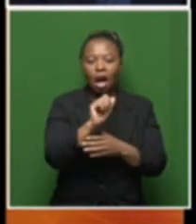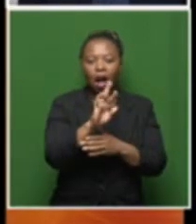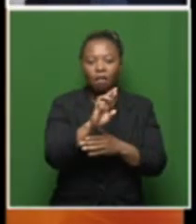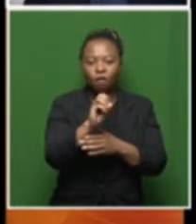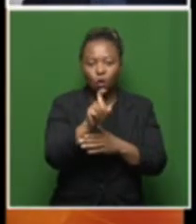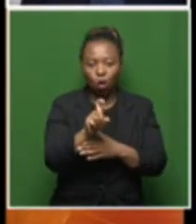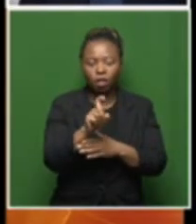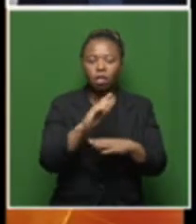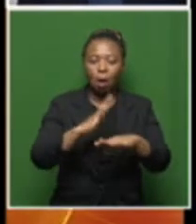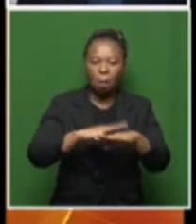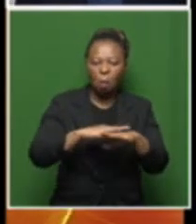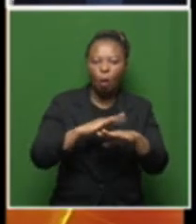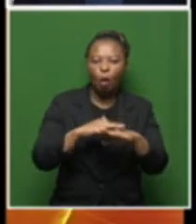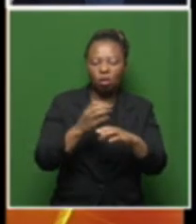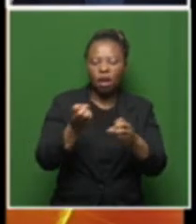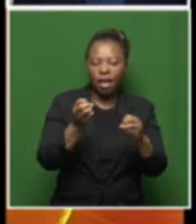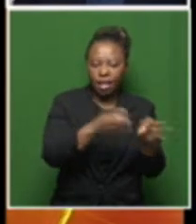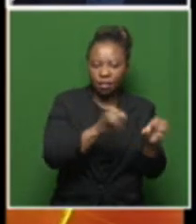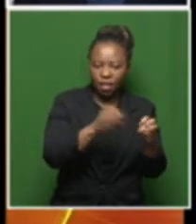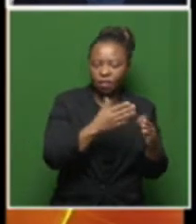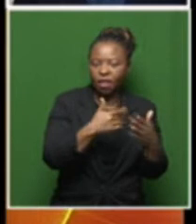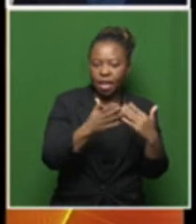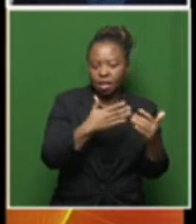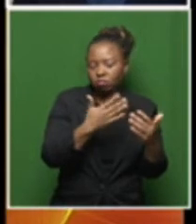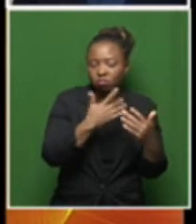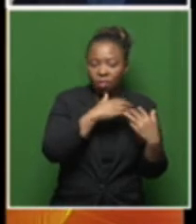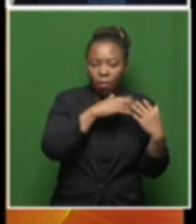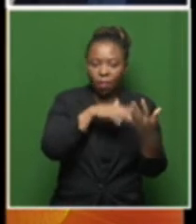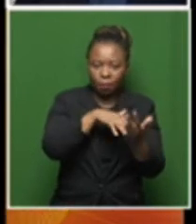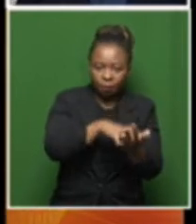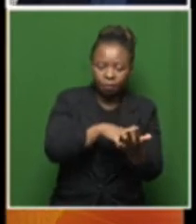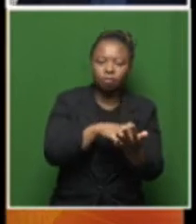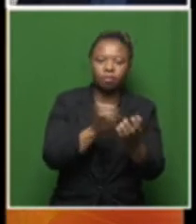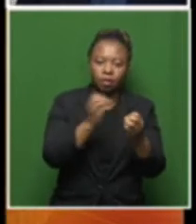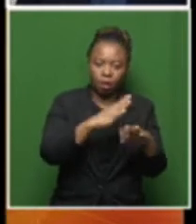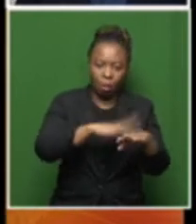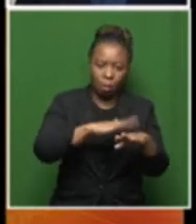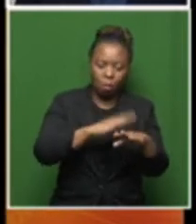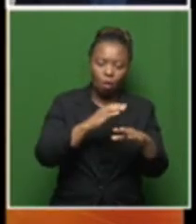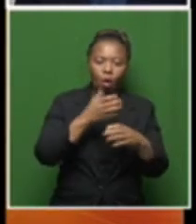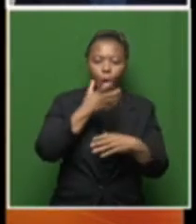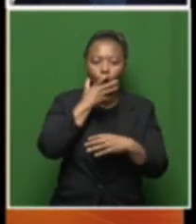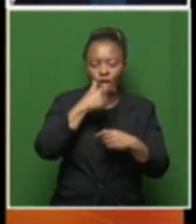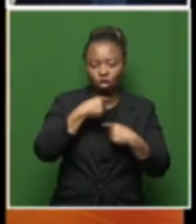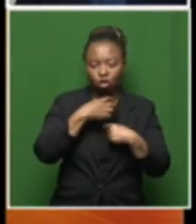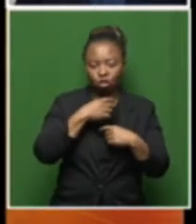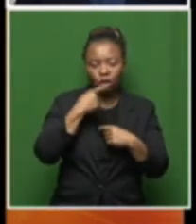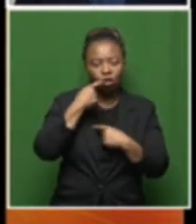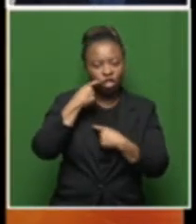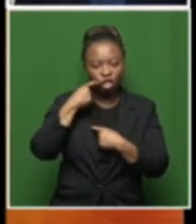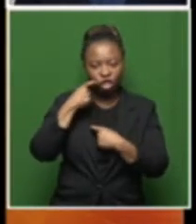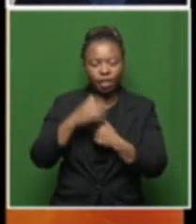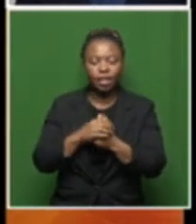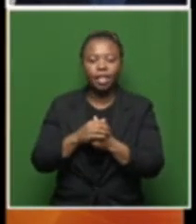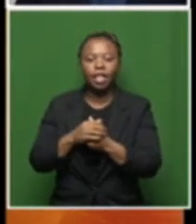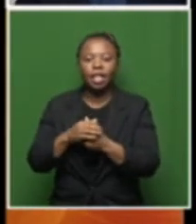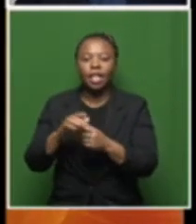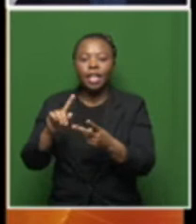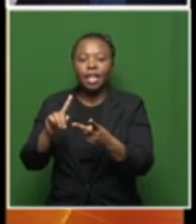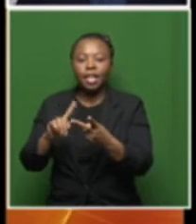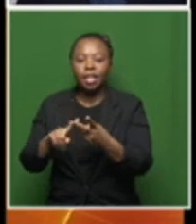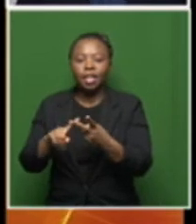needed. And this is looking after our workforce. You can see 833 staff additional for